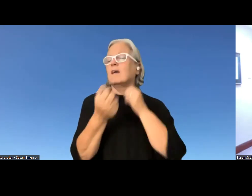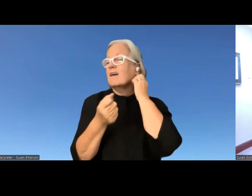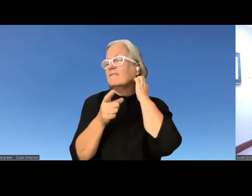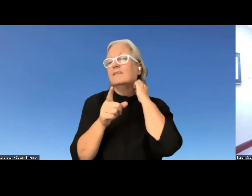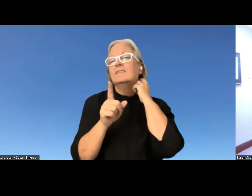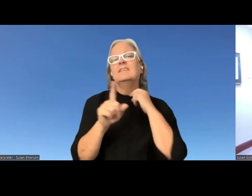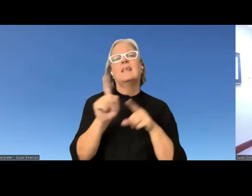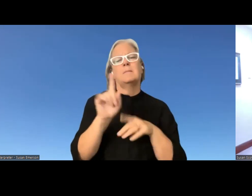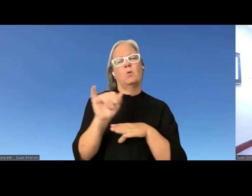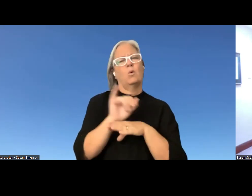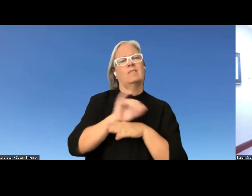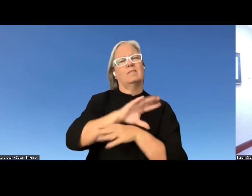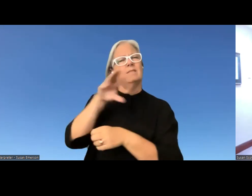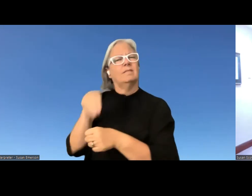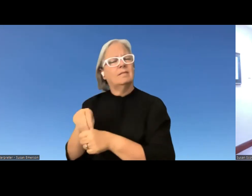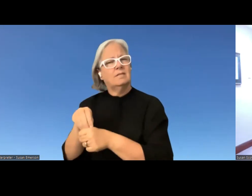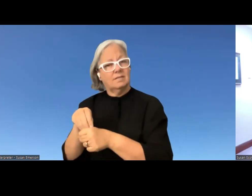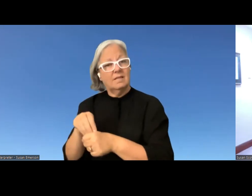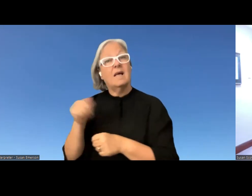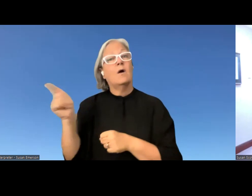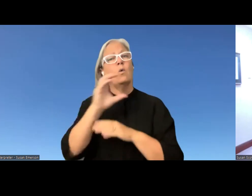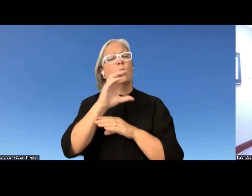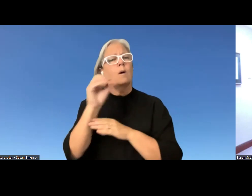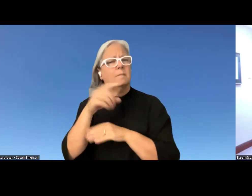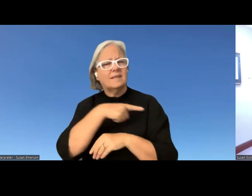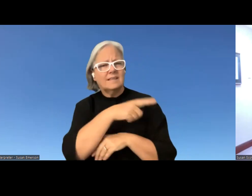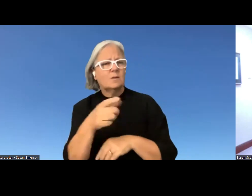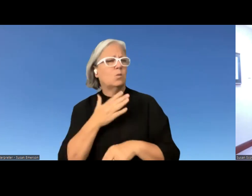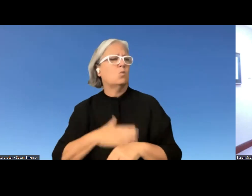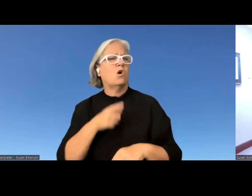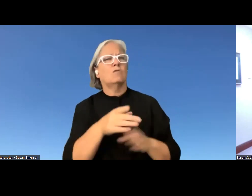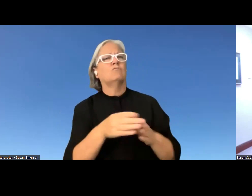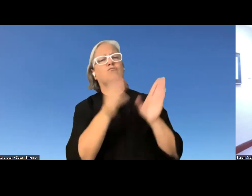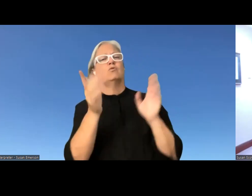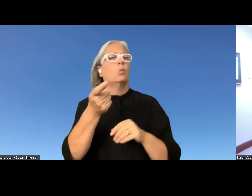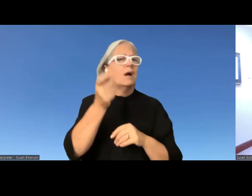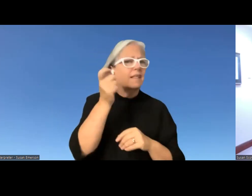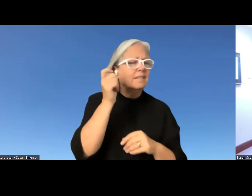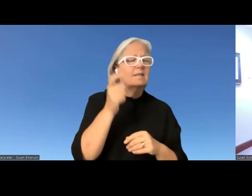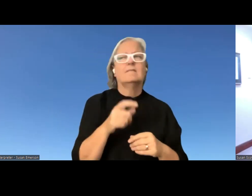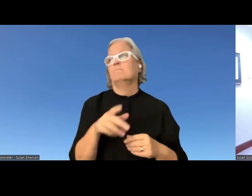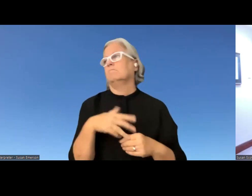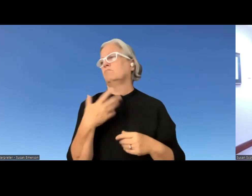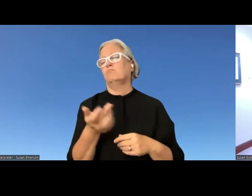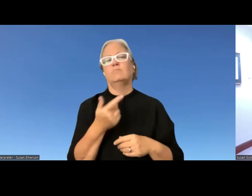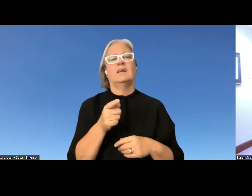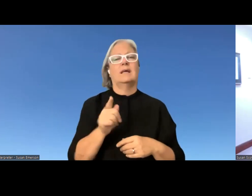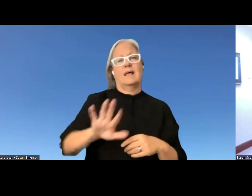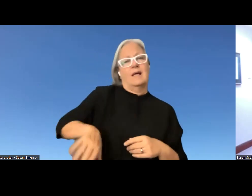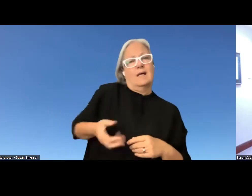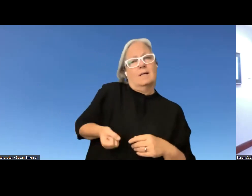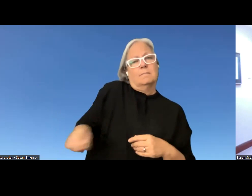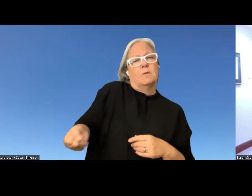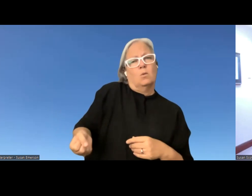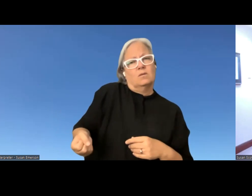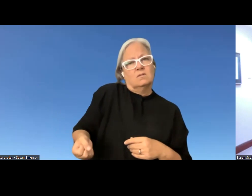innovative, when we see companies doing it to scale in, I don't know, Kenya and in Cambodia, that's